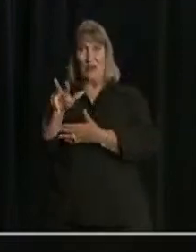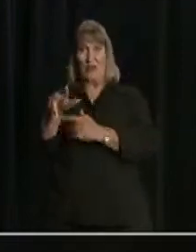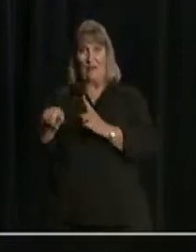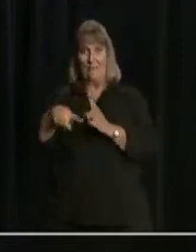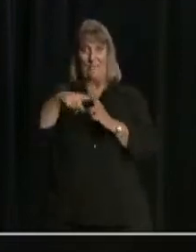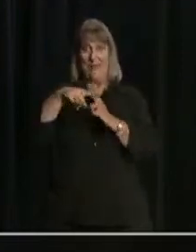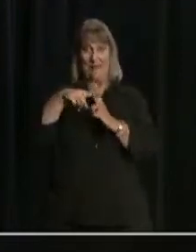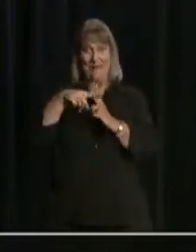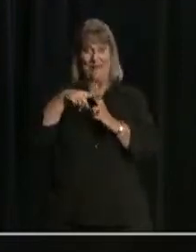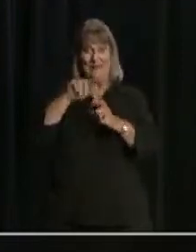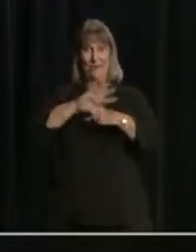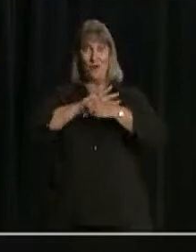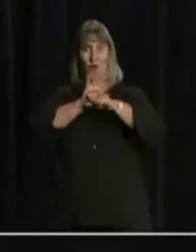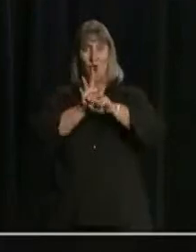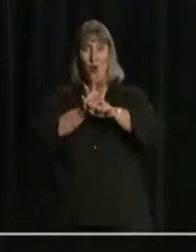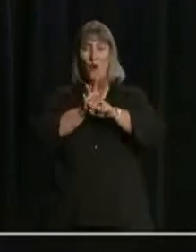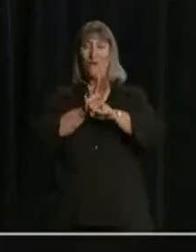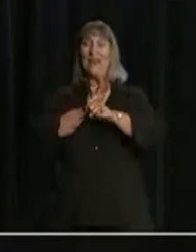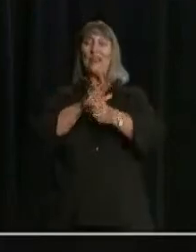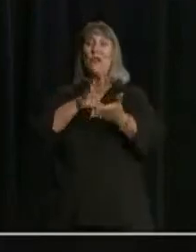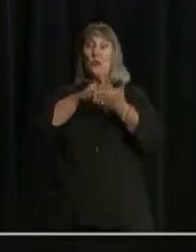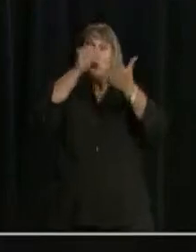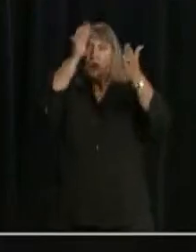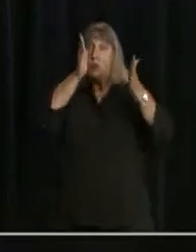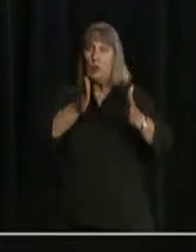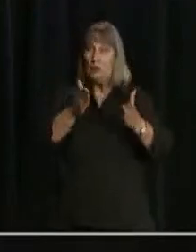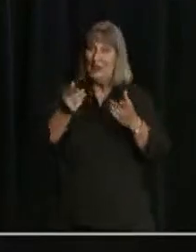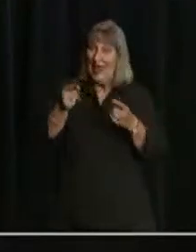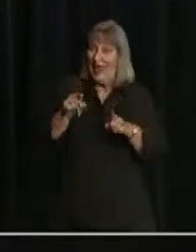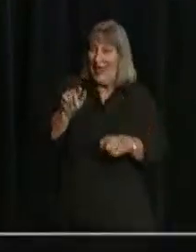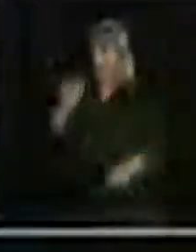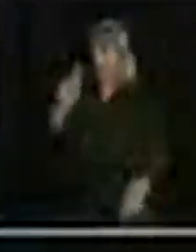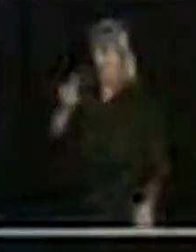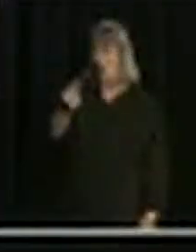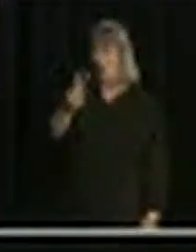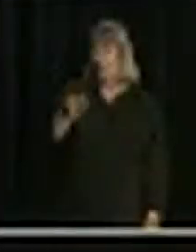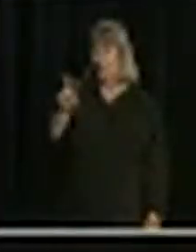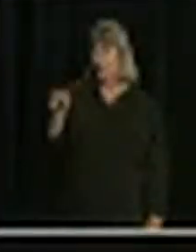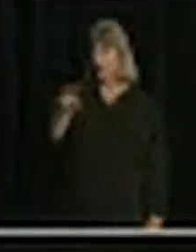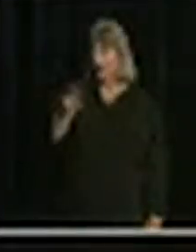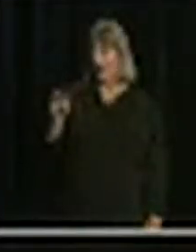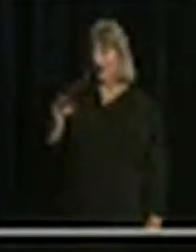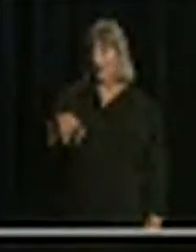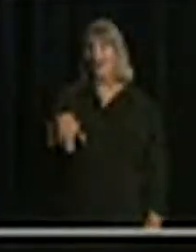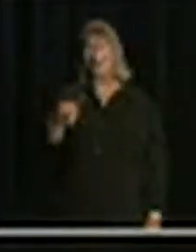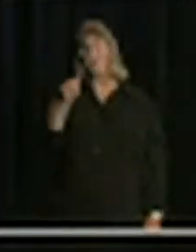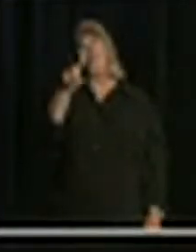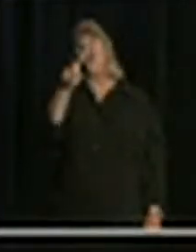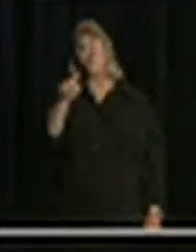student having COVID as of August the 22nd, that was a